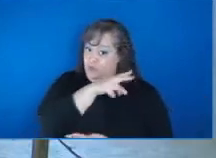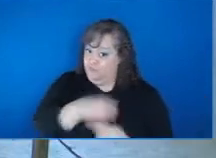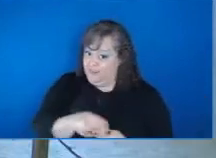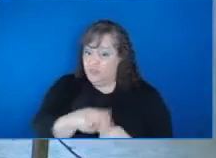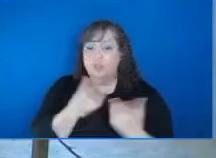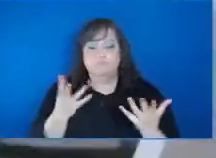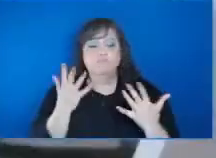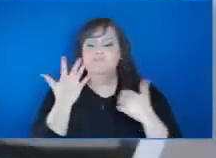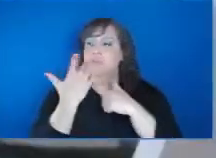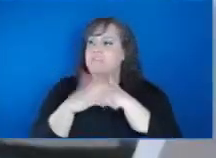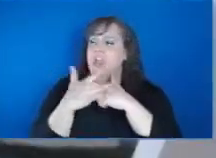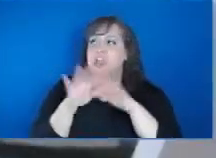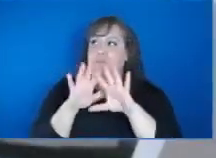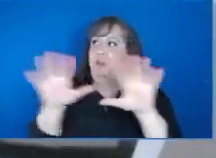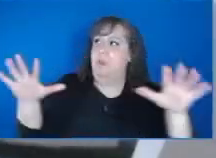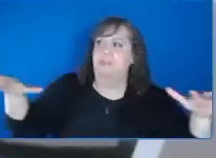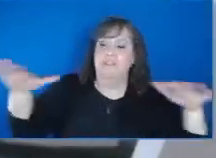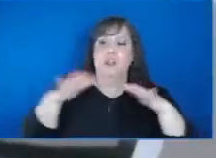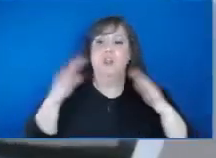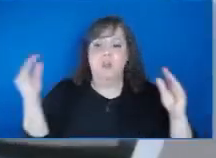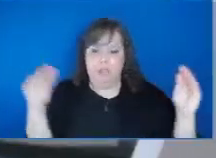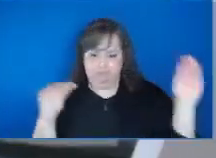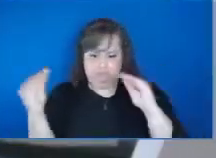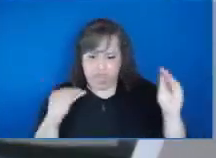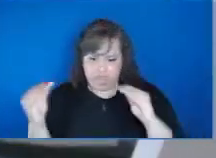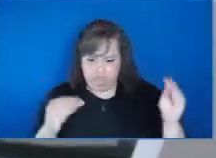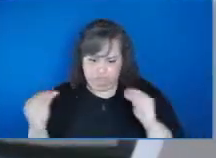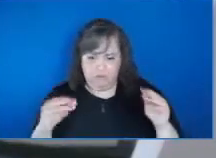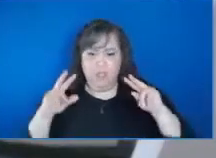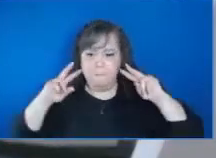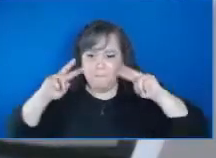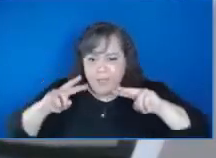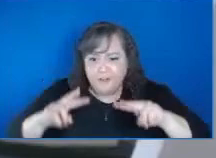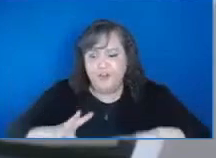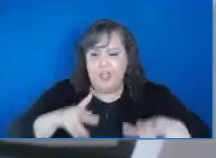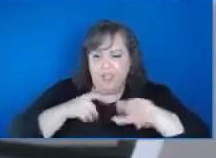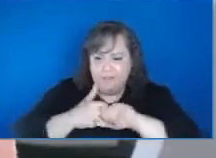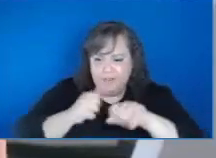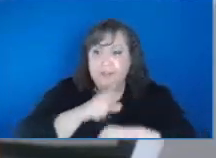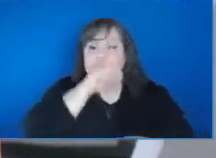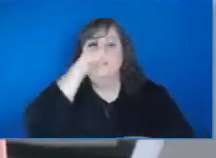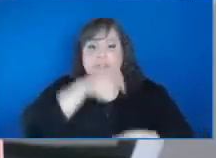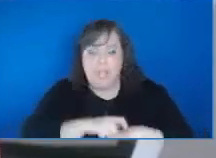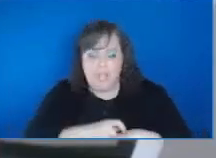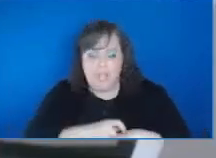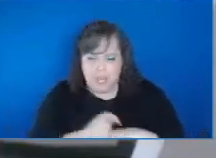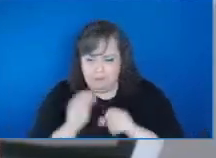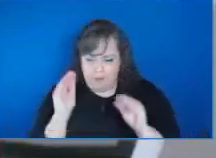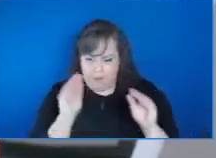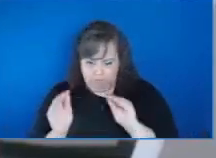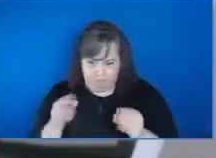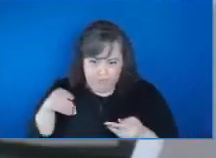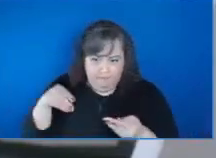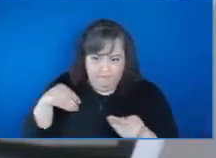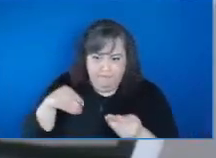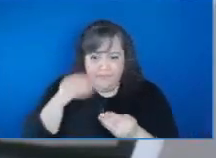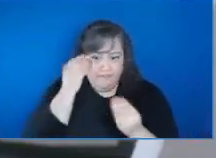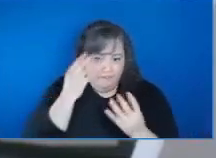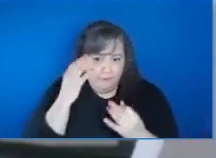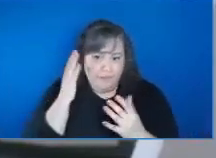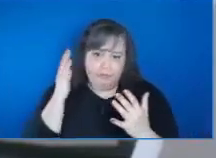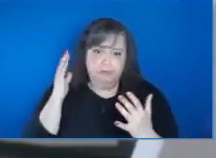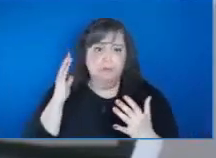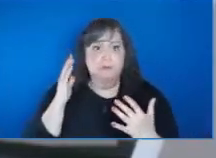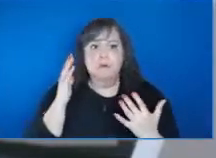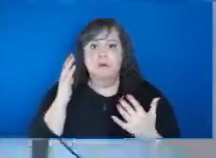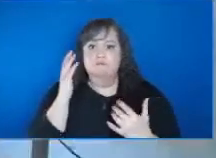all into the same database. It's constantly monitored, updated, real time, and you know, you can go check it out at the NASA website. Yeah.